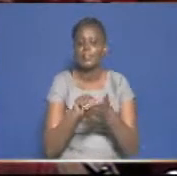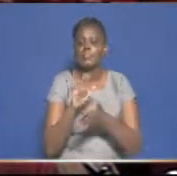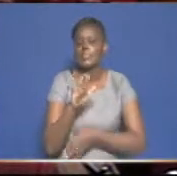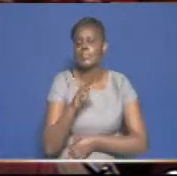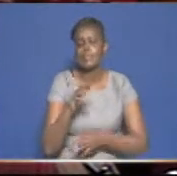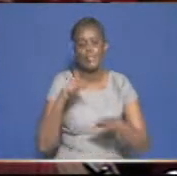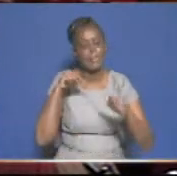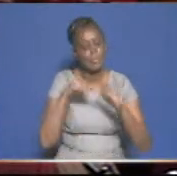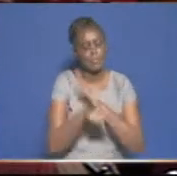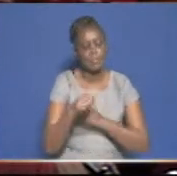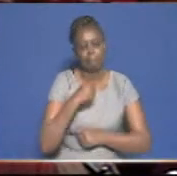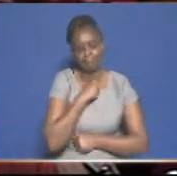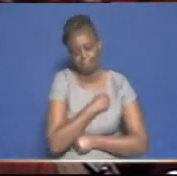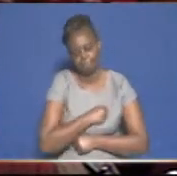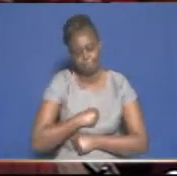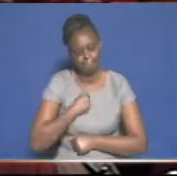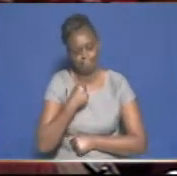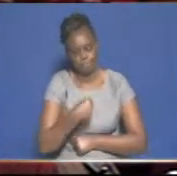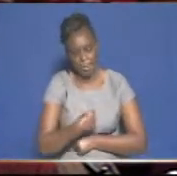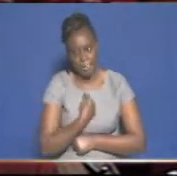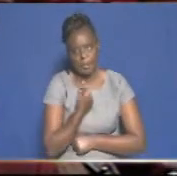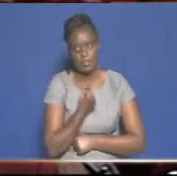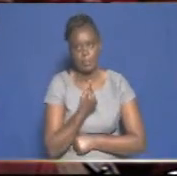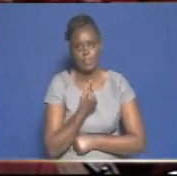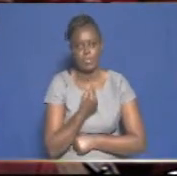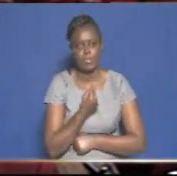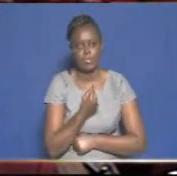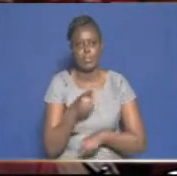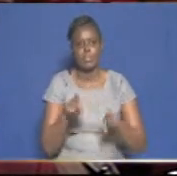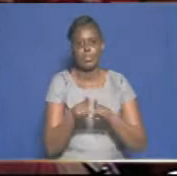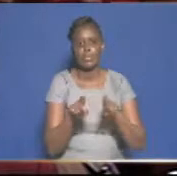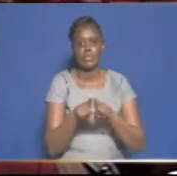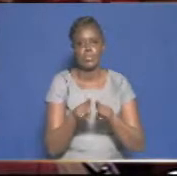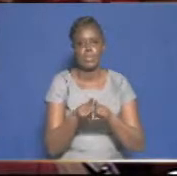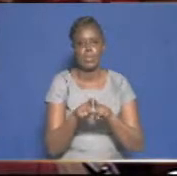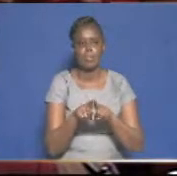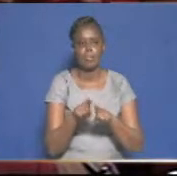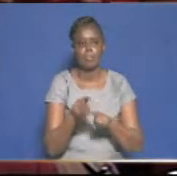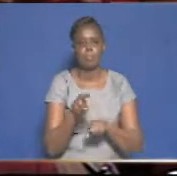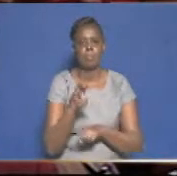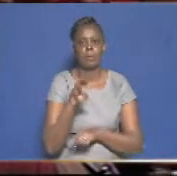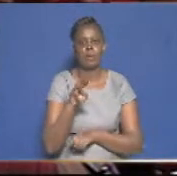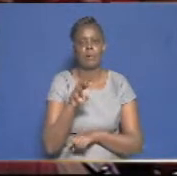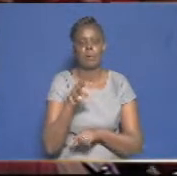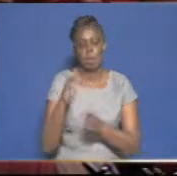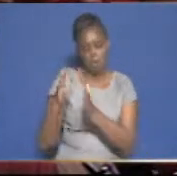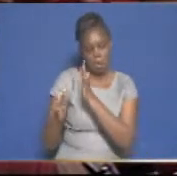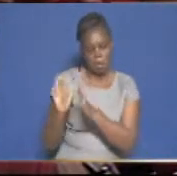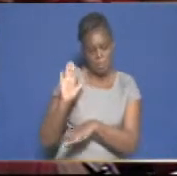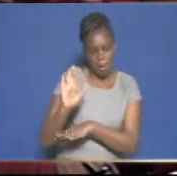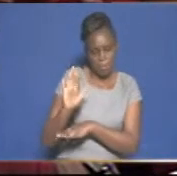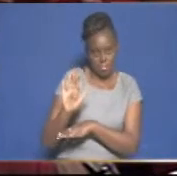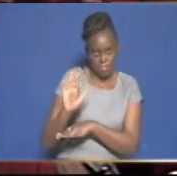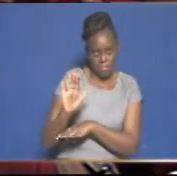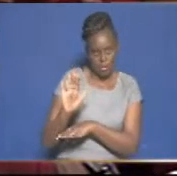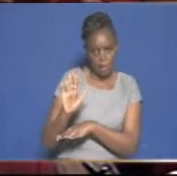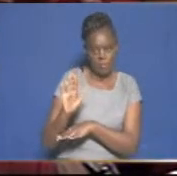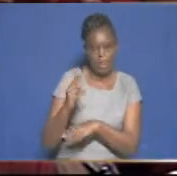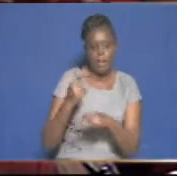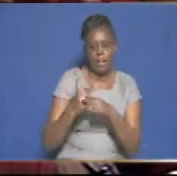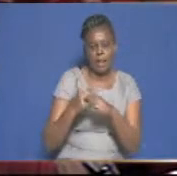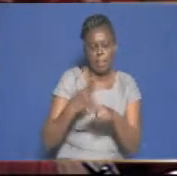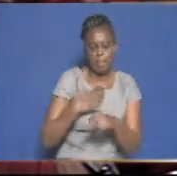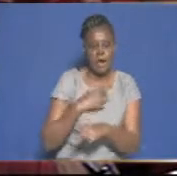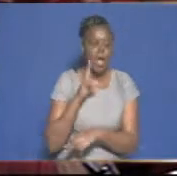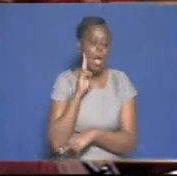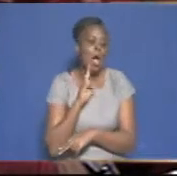condolences as myself, Mboko Milemba, and the people of Emuhaya. We are his neighbors, and I call him uncle because my mother